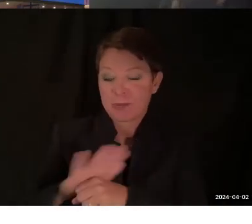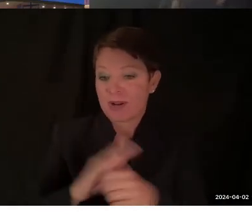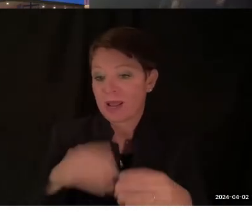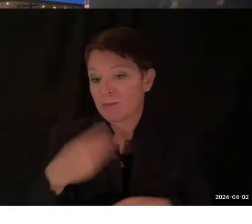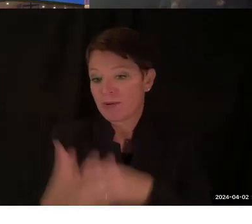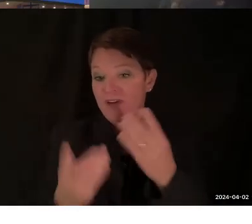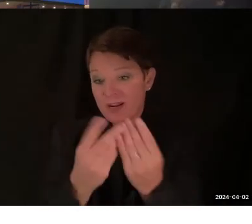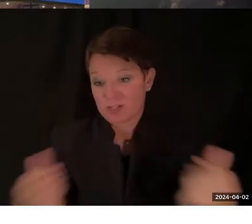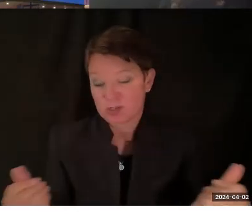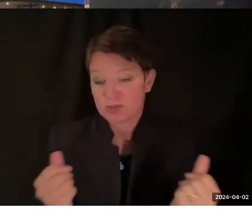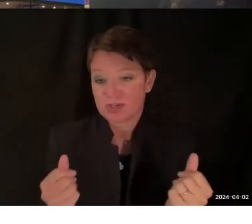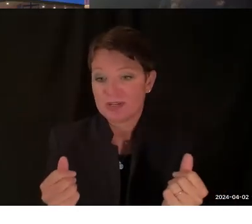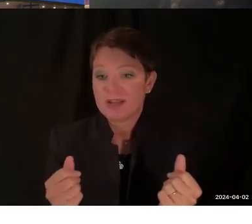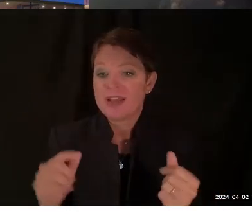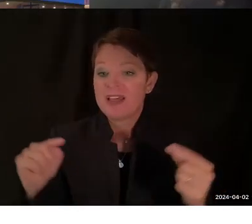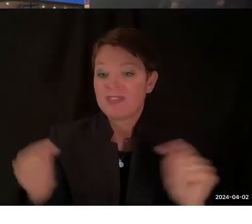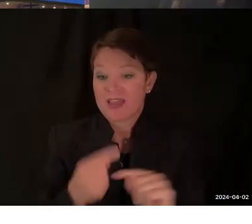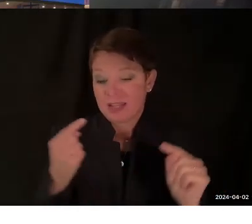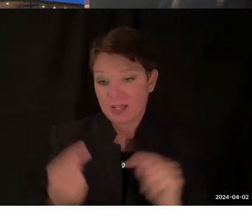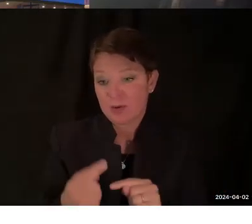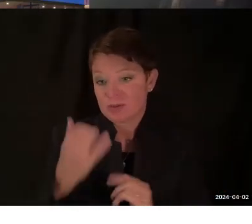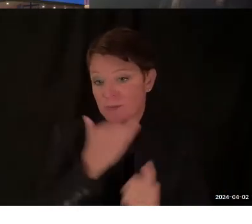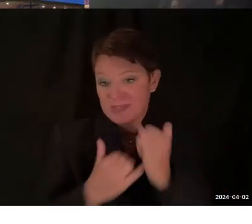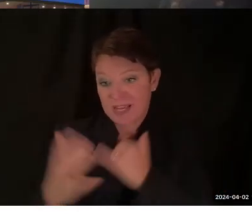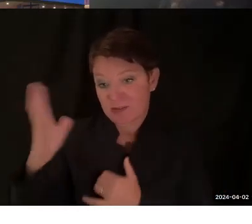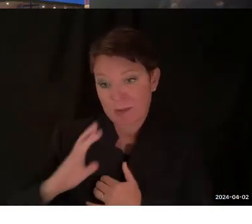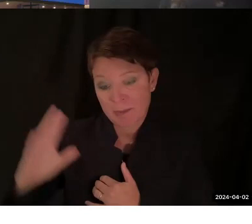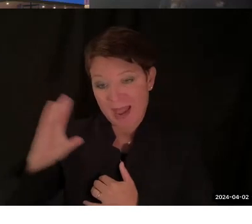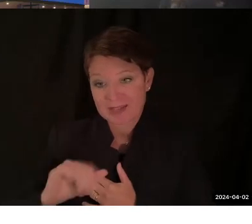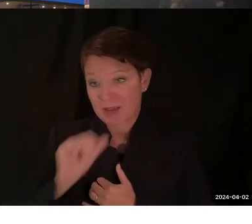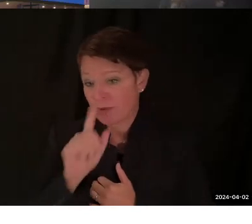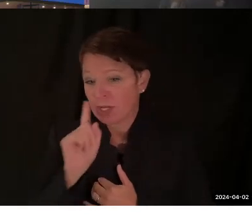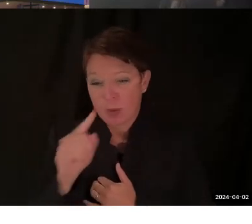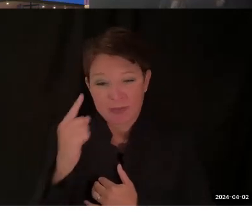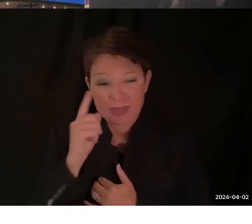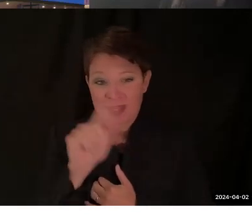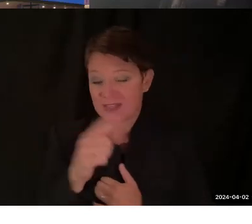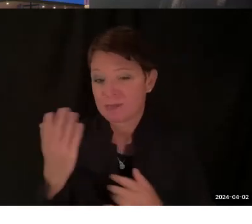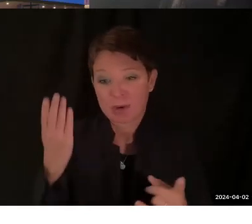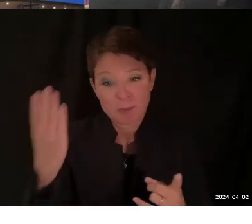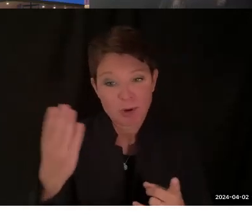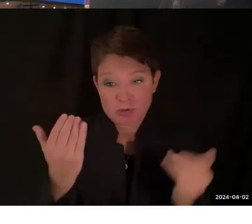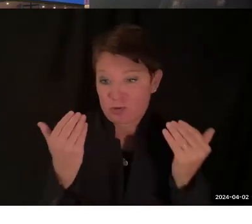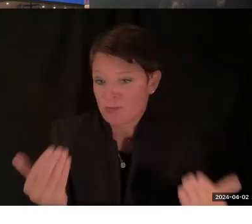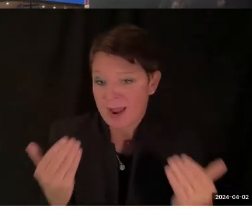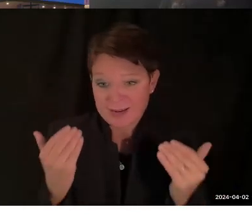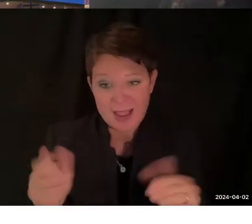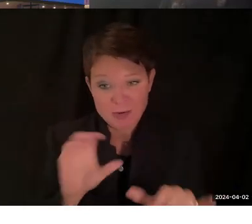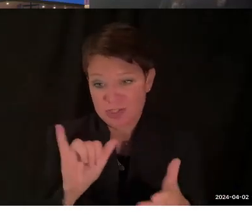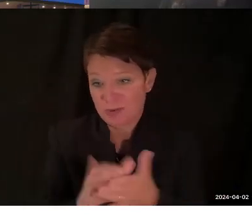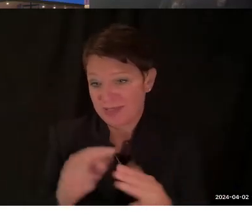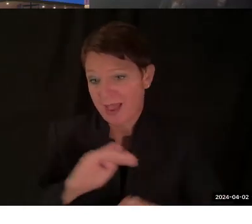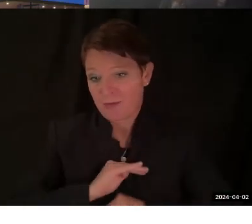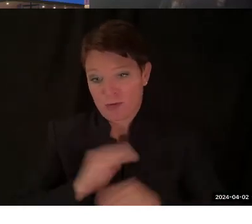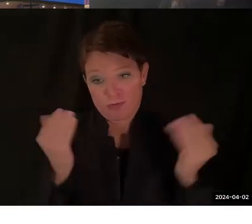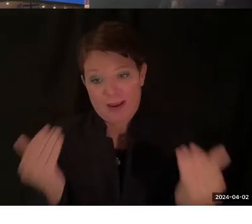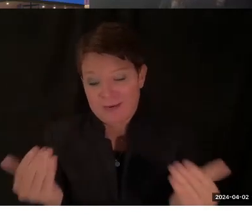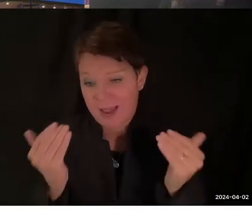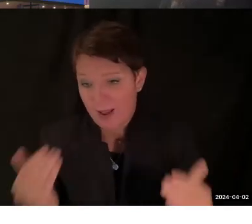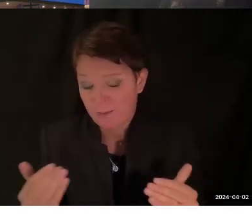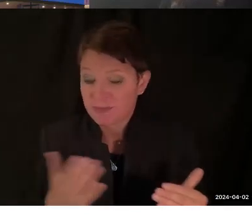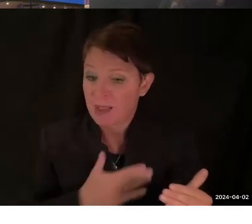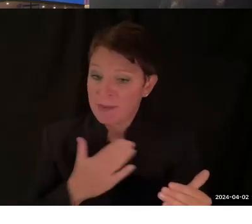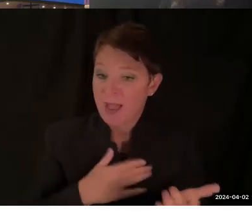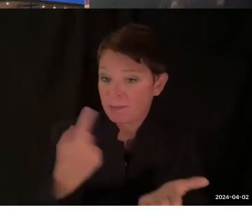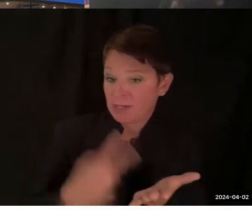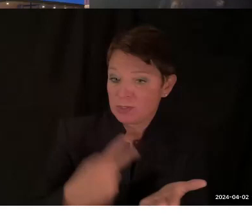provide a solution that heals those wounds of the past? I really don't think that this proposal as it stands is doing that right now. I'm happy to